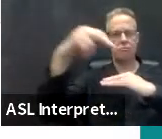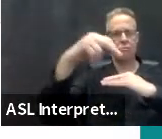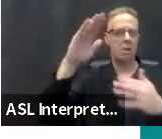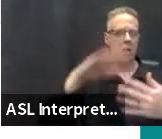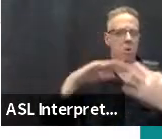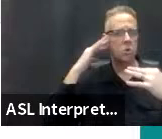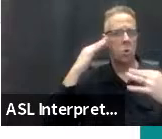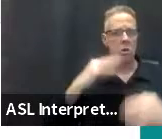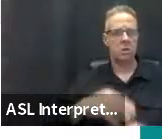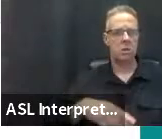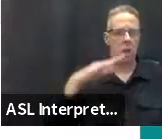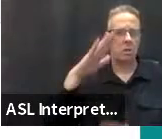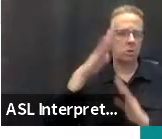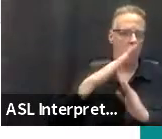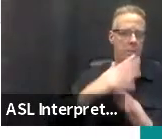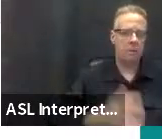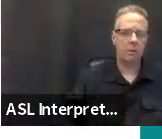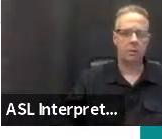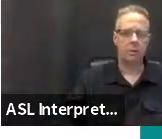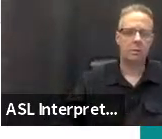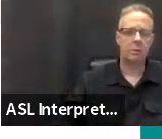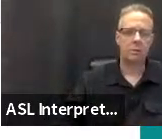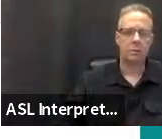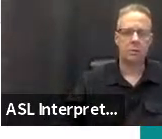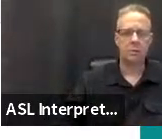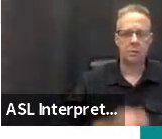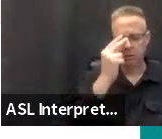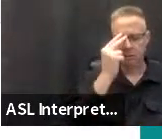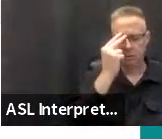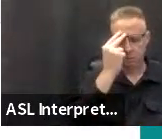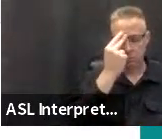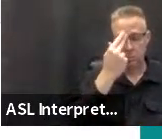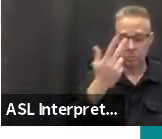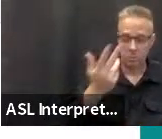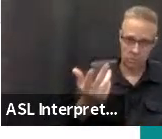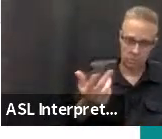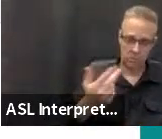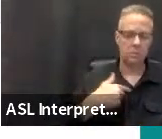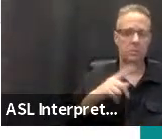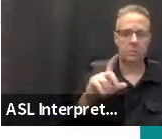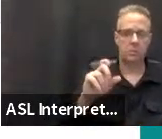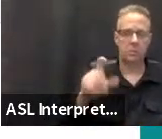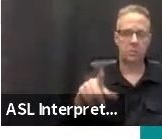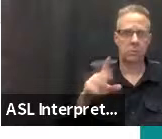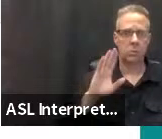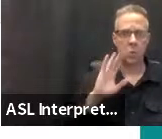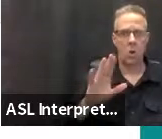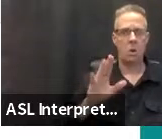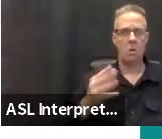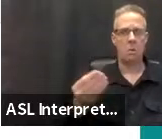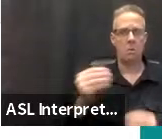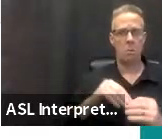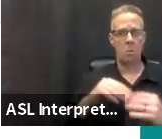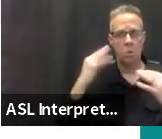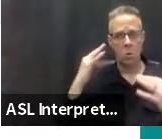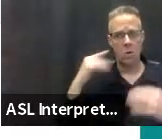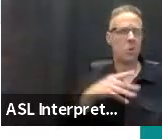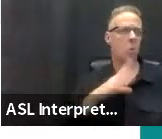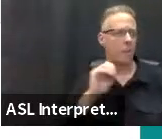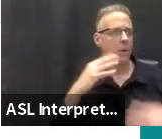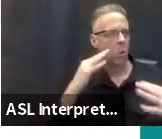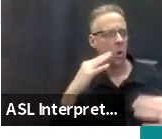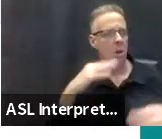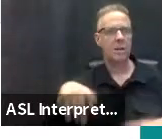noisy. Yeah, I mean, so to that point, Mark, I guess I would question whether it's going to be more noisy. Well, it's going to be noisy, depending